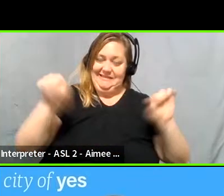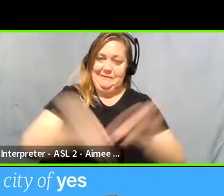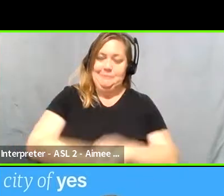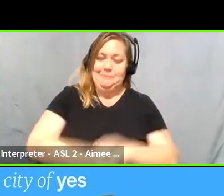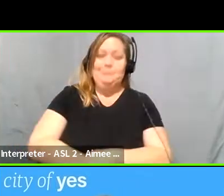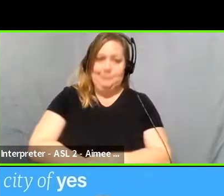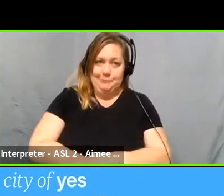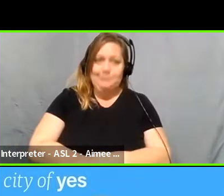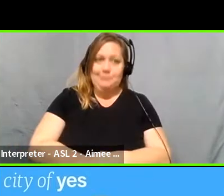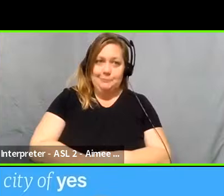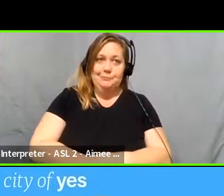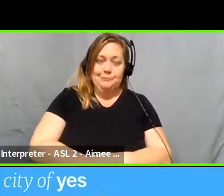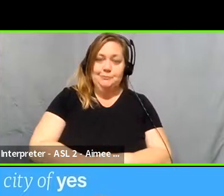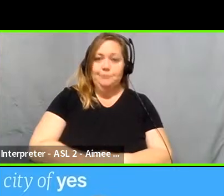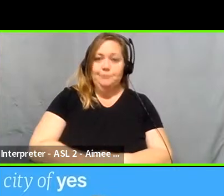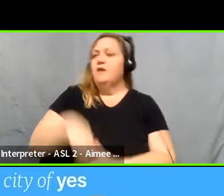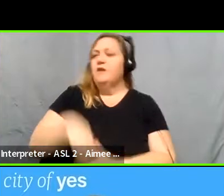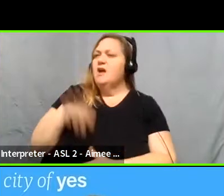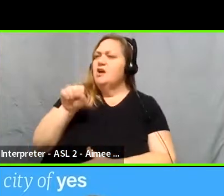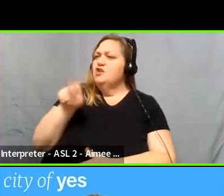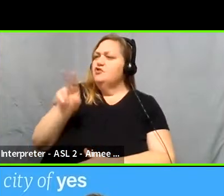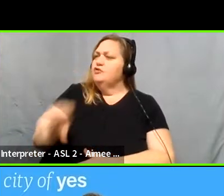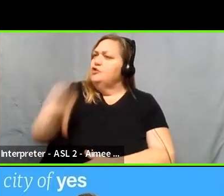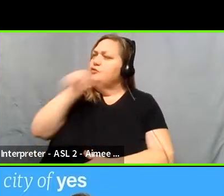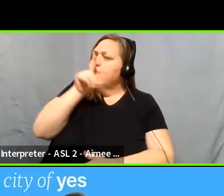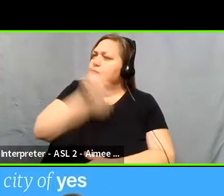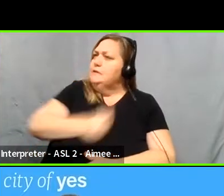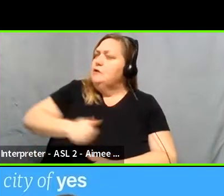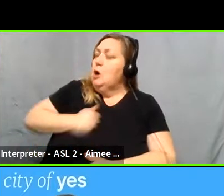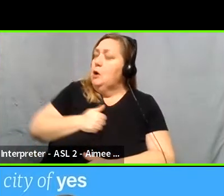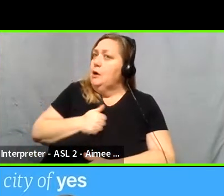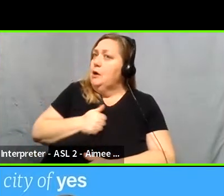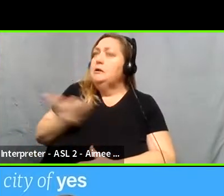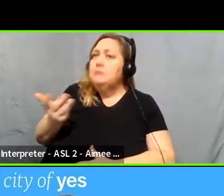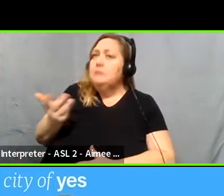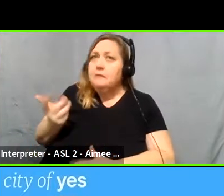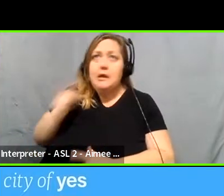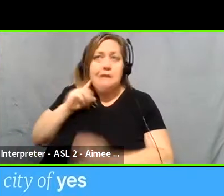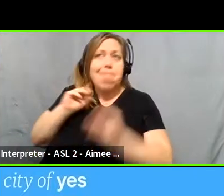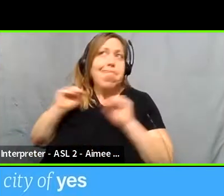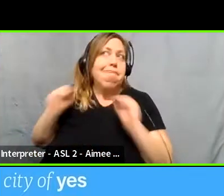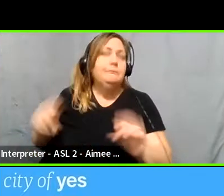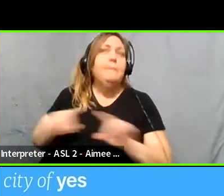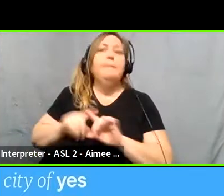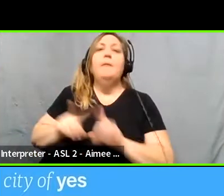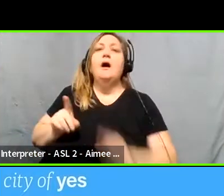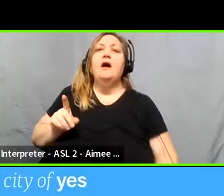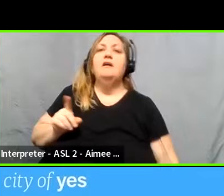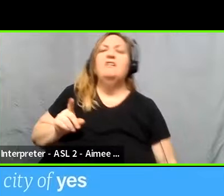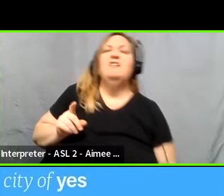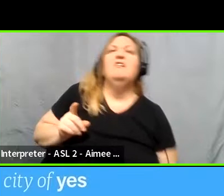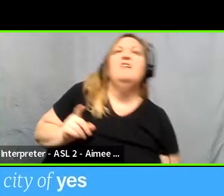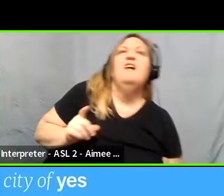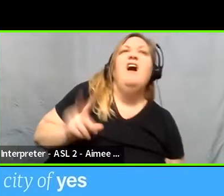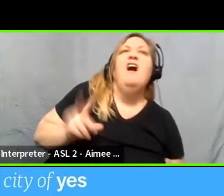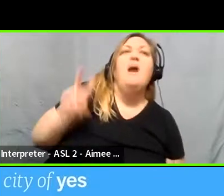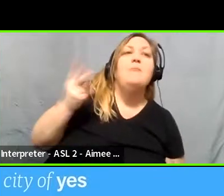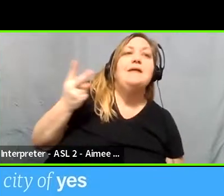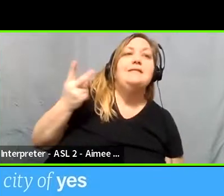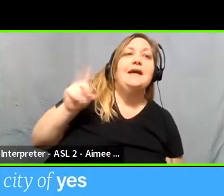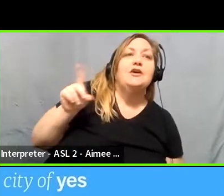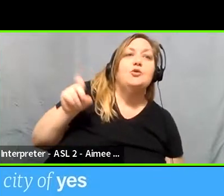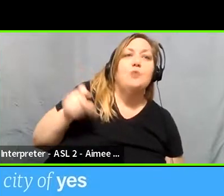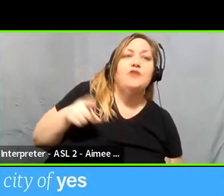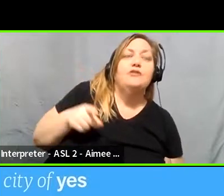Sorry, Susan, you're, you're, you're muted. Um, so, but we just, um, it was my second question was, I